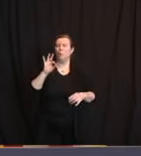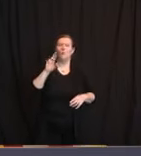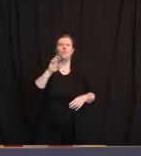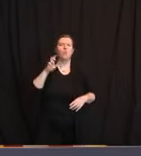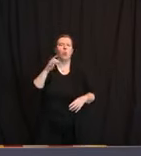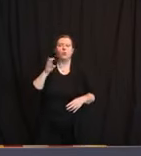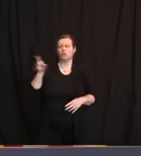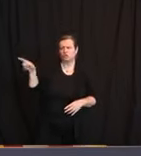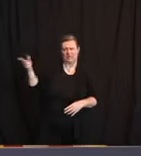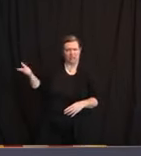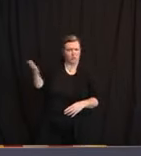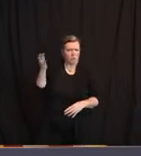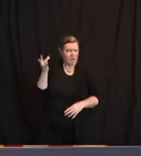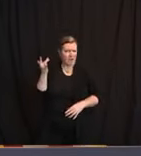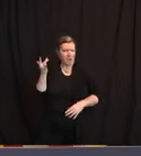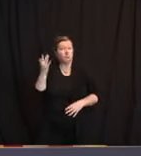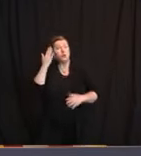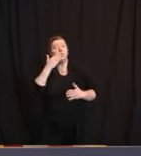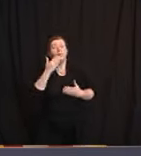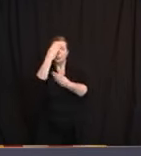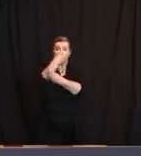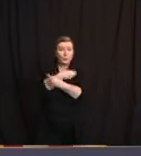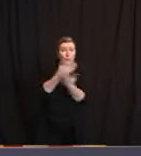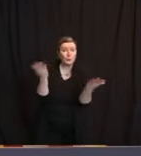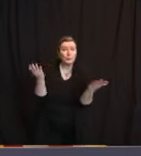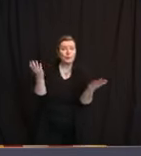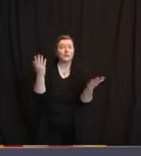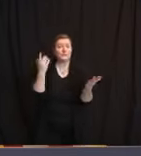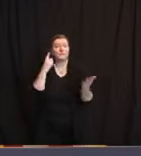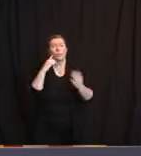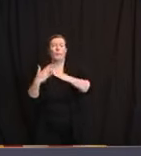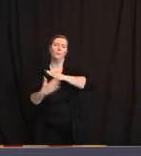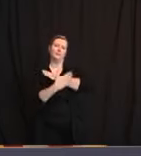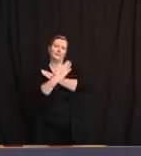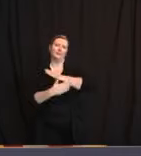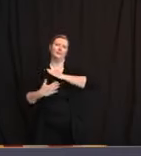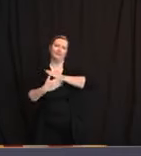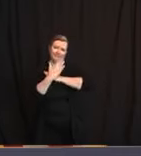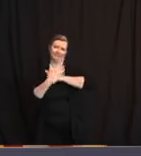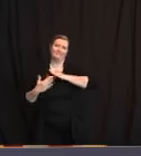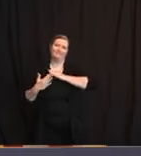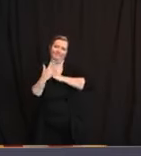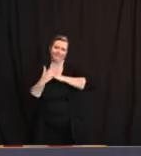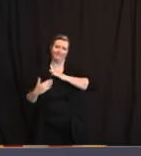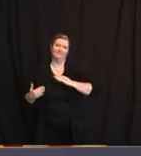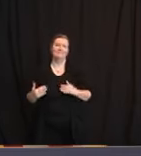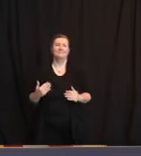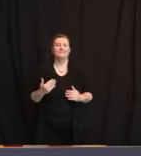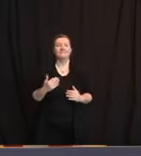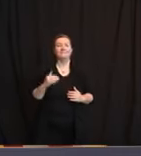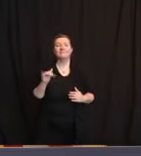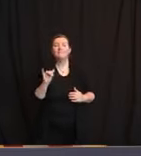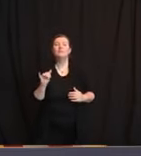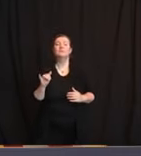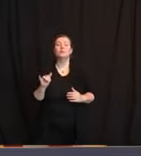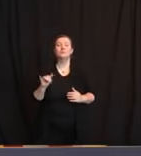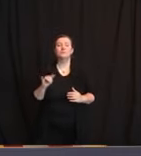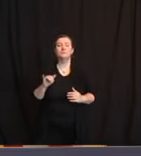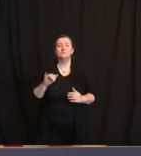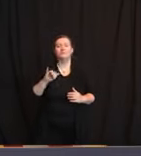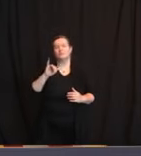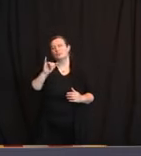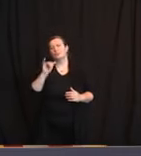lake communities. I also want to give a shout out to the Director of the Office of Homeland Security and Preparedness. Jared Maples